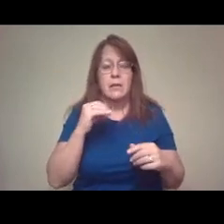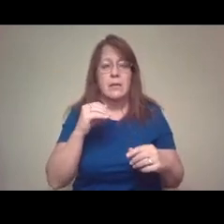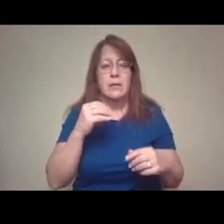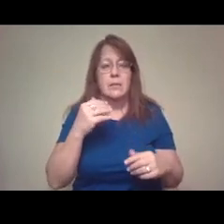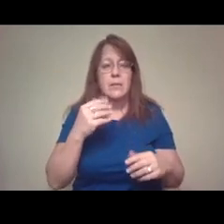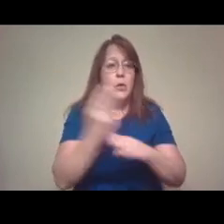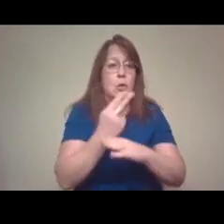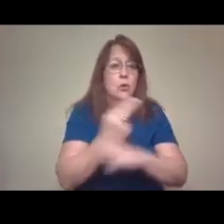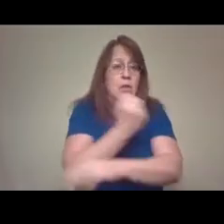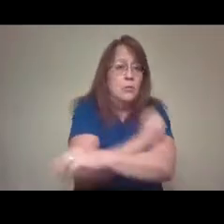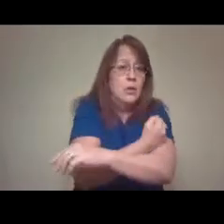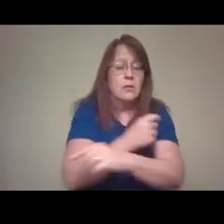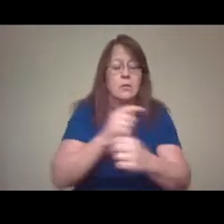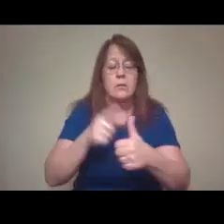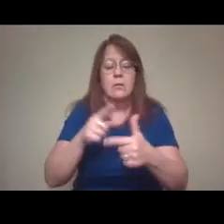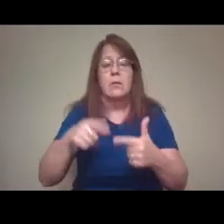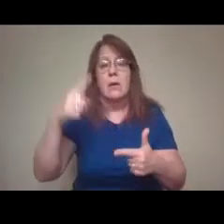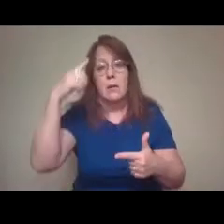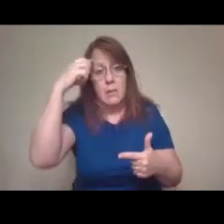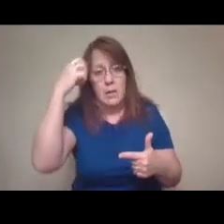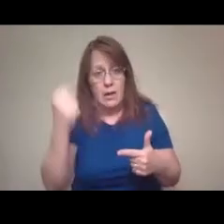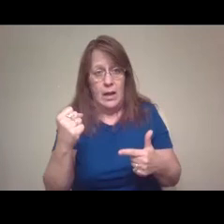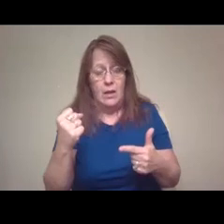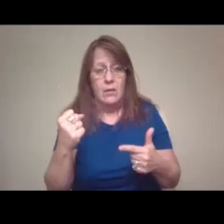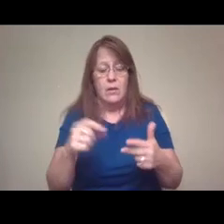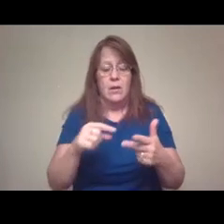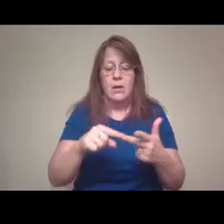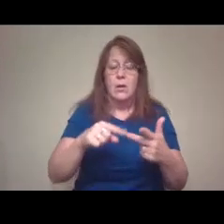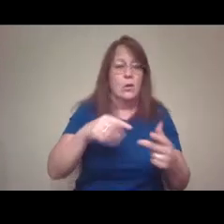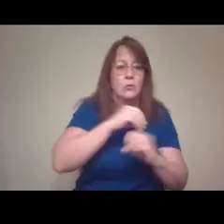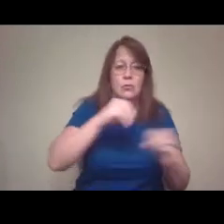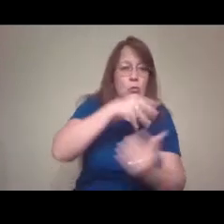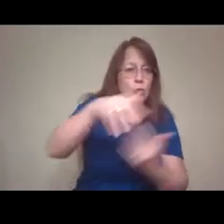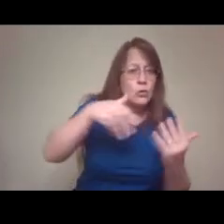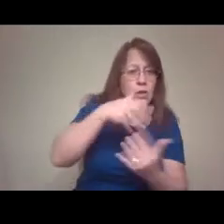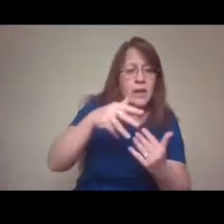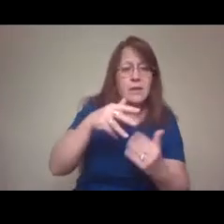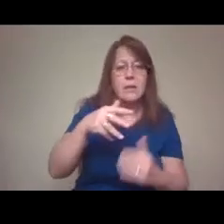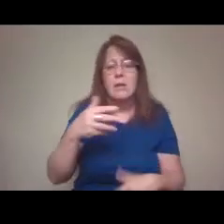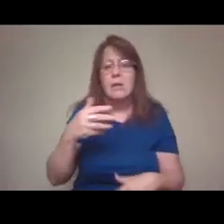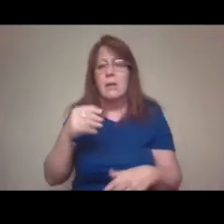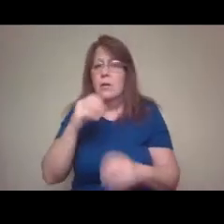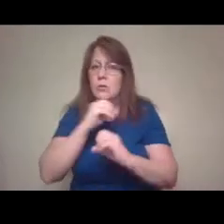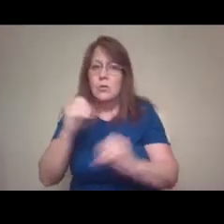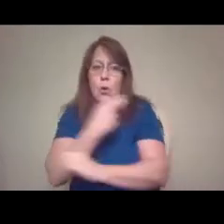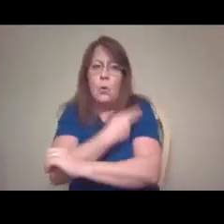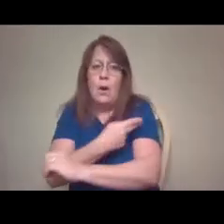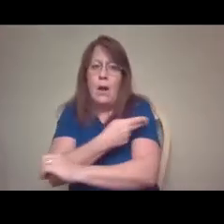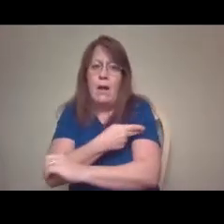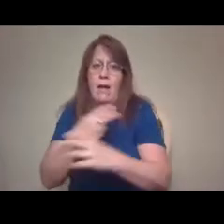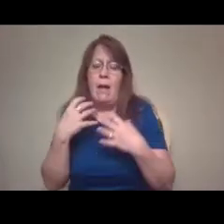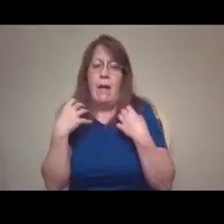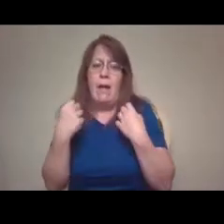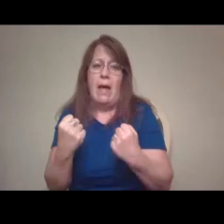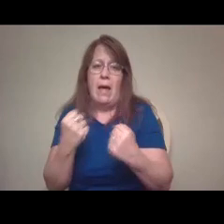health disorders, social isolation, lack of access to behavioral health care. In addition, there are